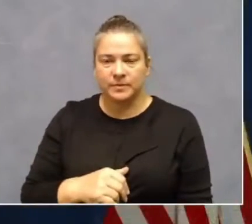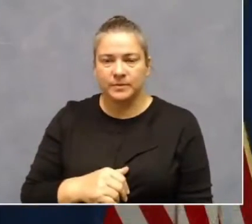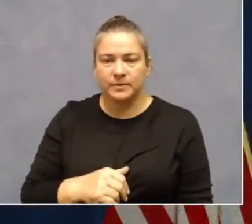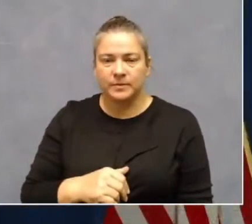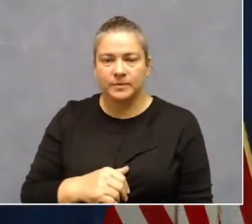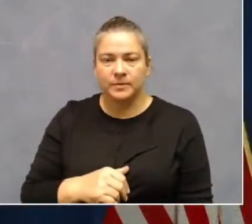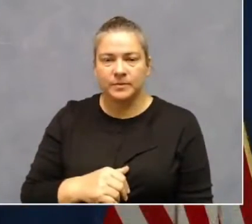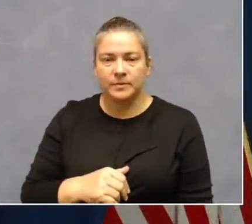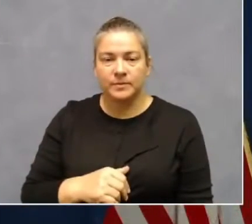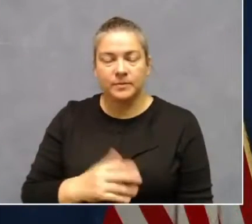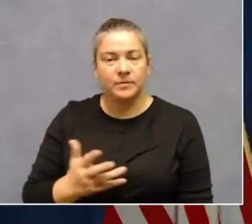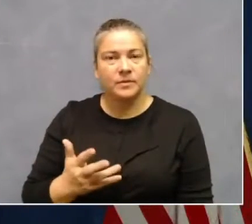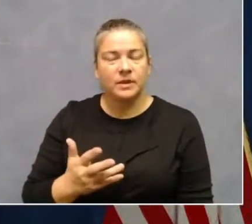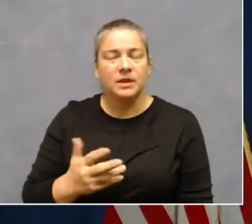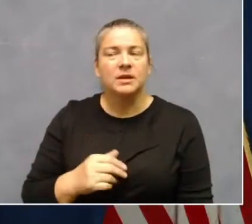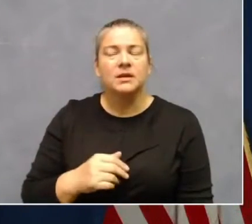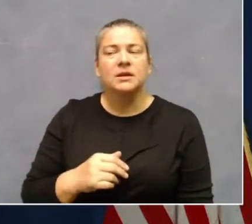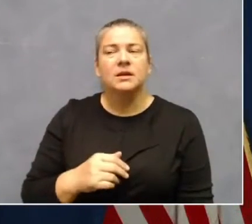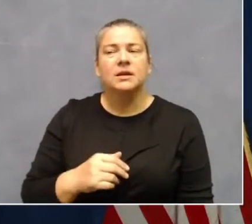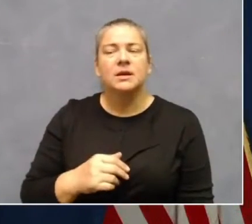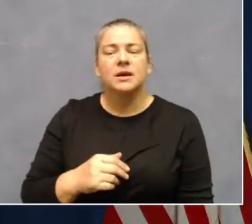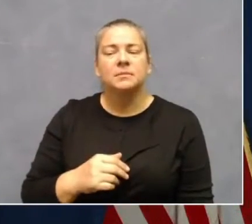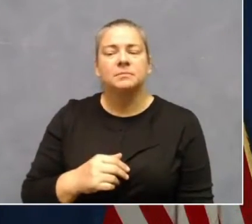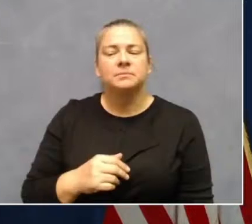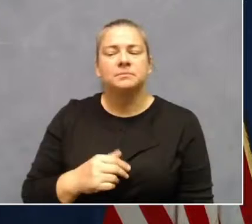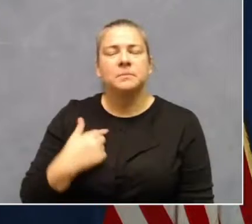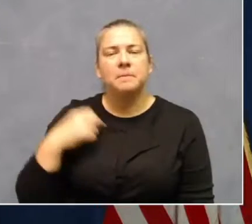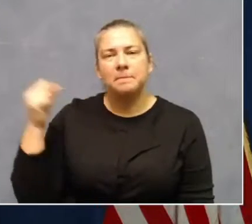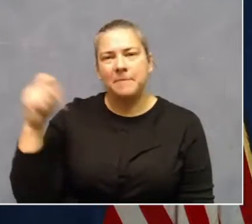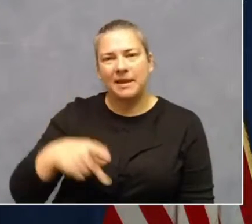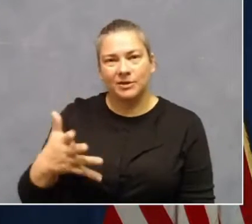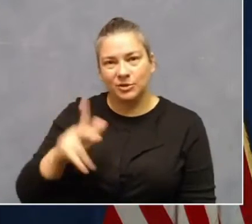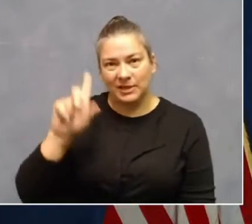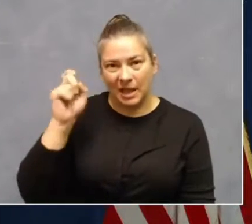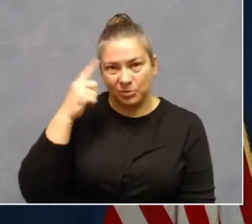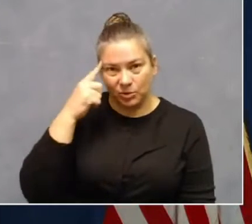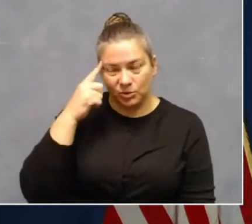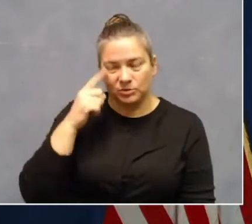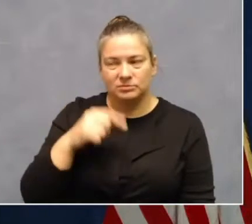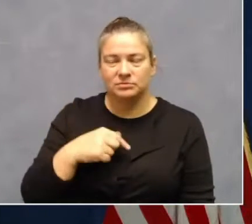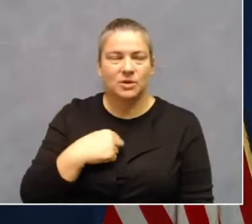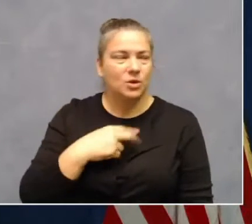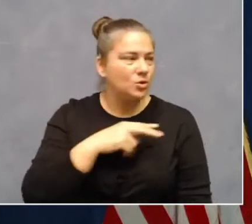You know, being back in the Capitol, I look around and